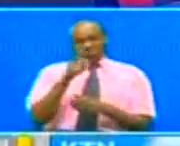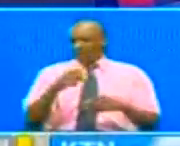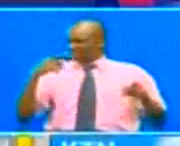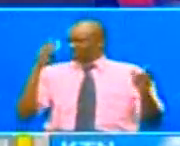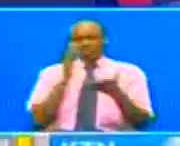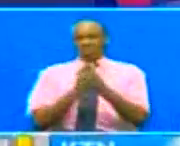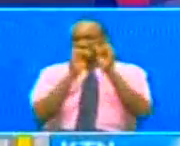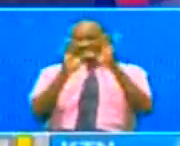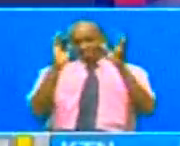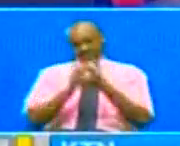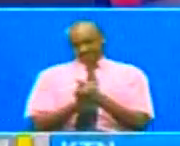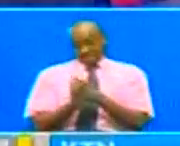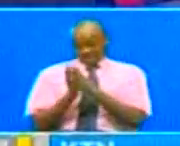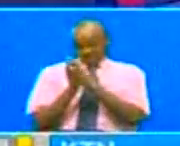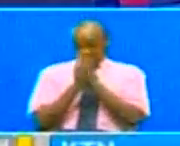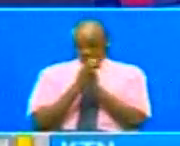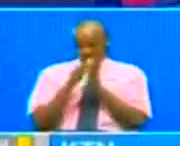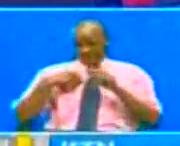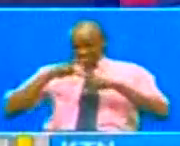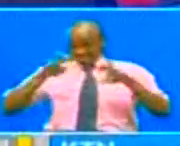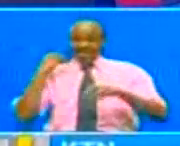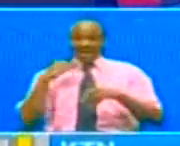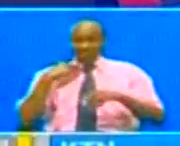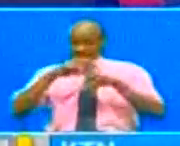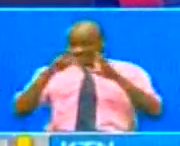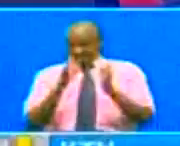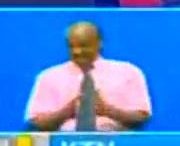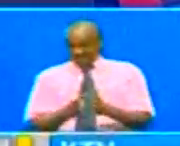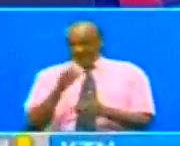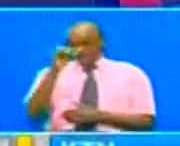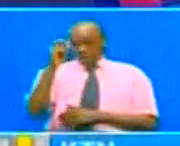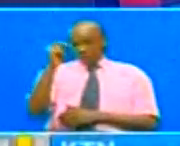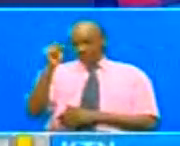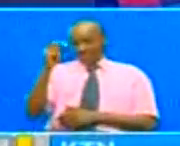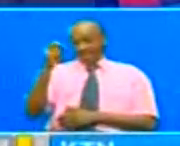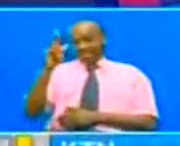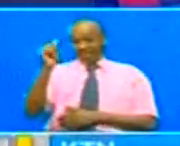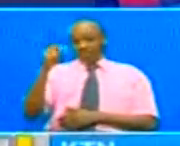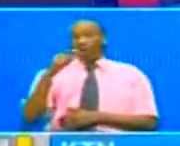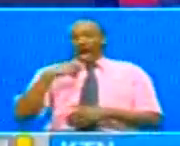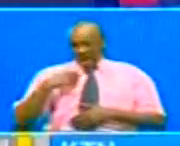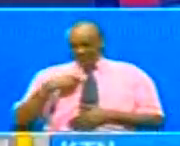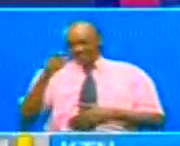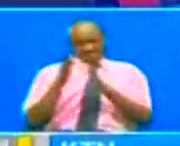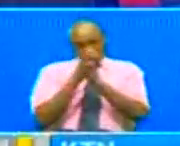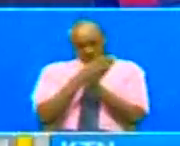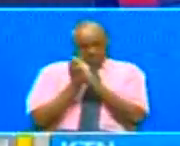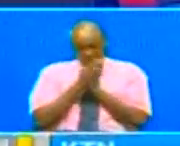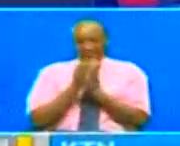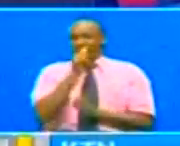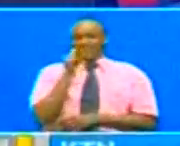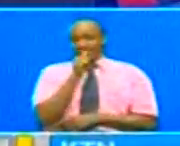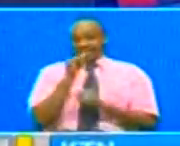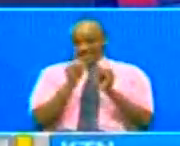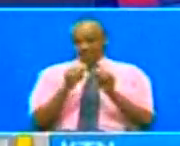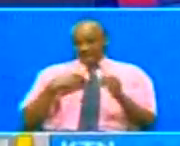of truth. KTN's senior crime and investigations reporter, Dennis Ontarigo, has this exclusive report in our new series,